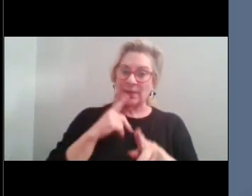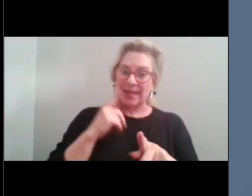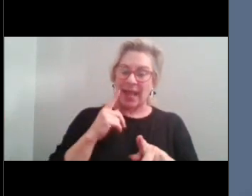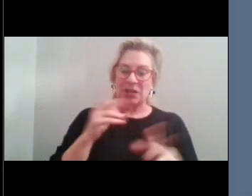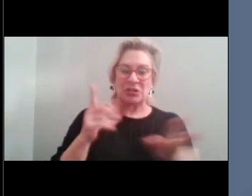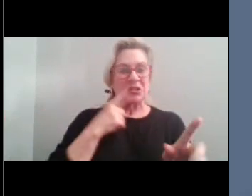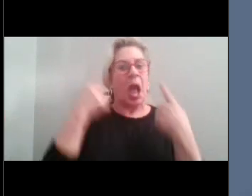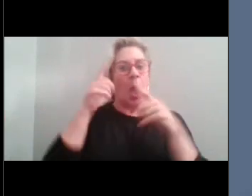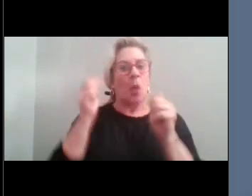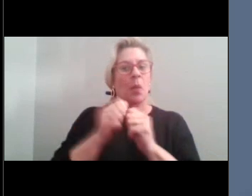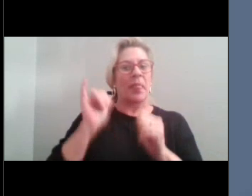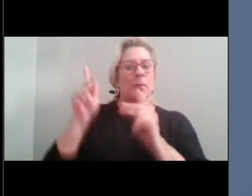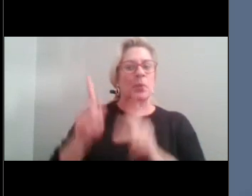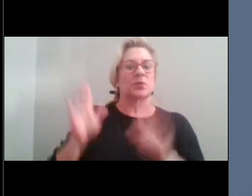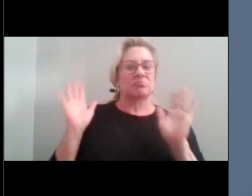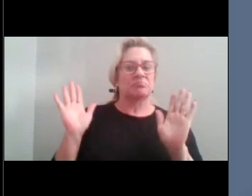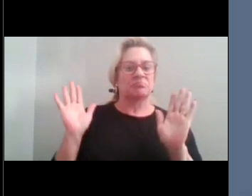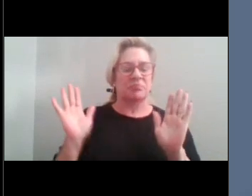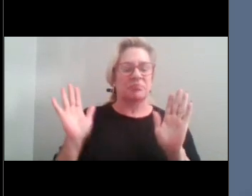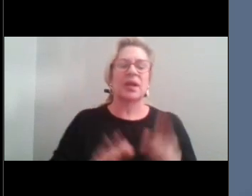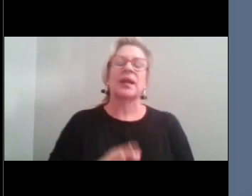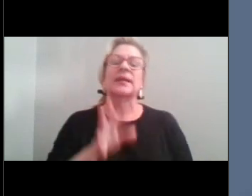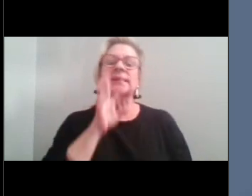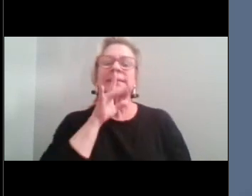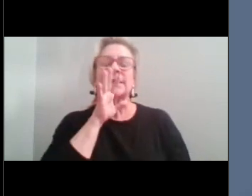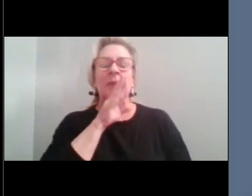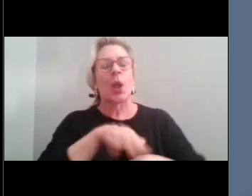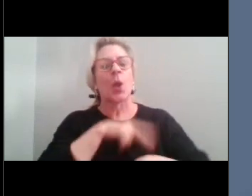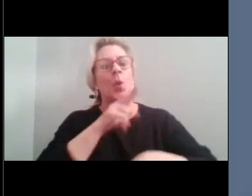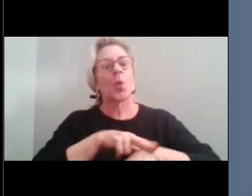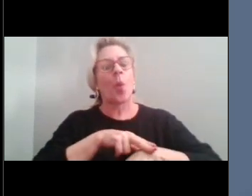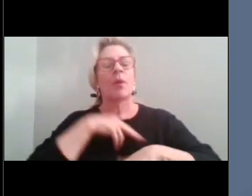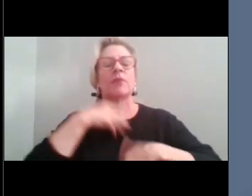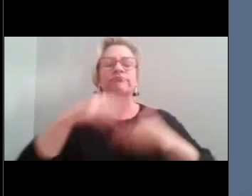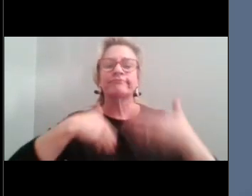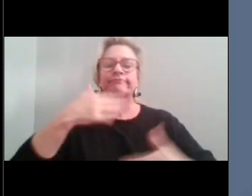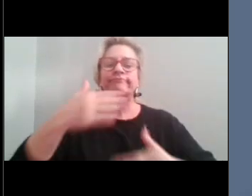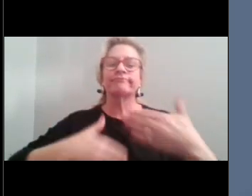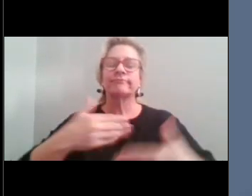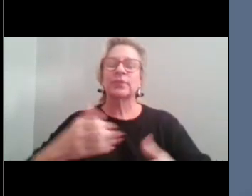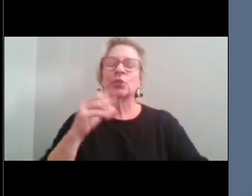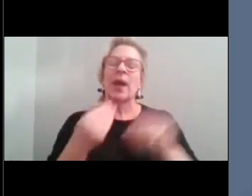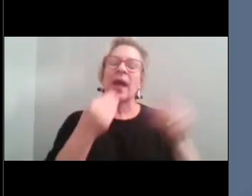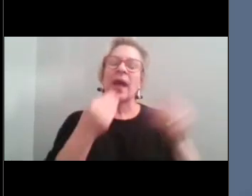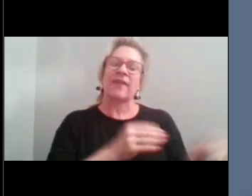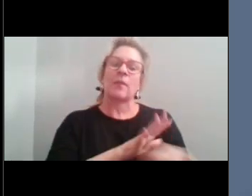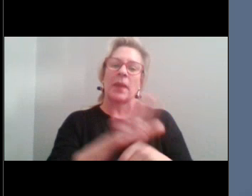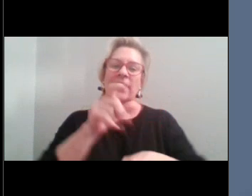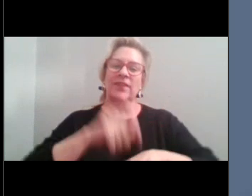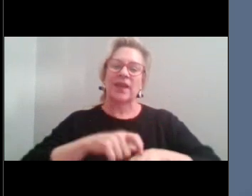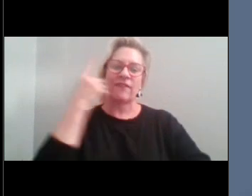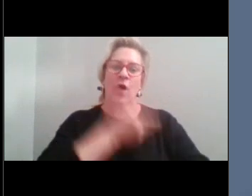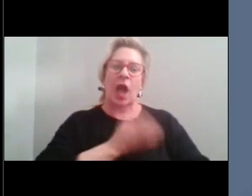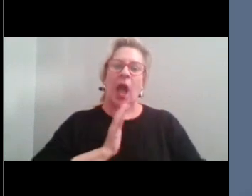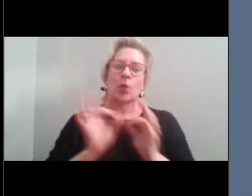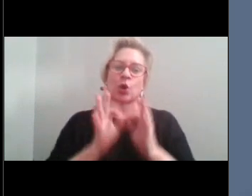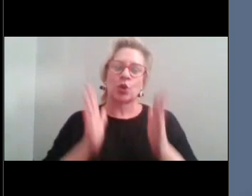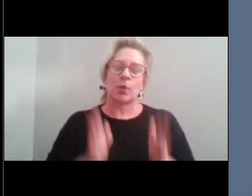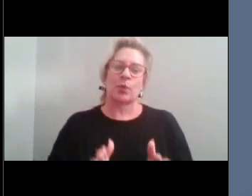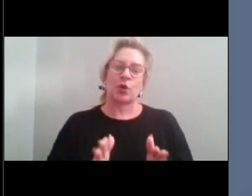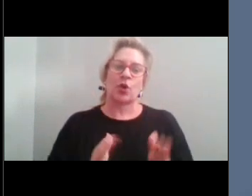statement. Please remember to speak at a steady pace to allow our translating service adequate time for accurate translations. Since we often have